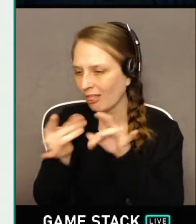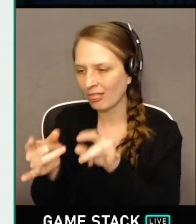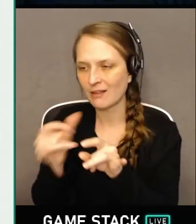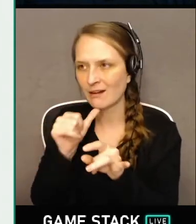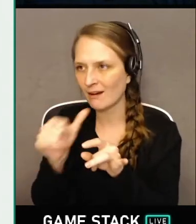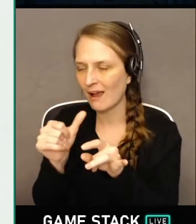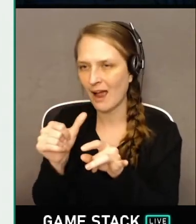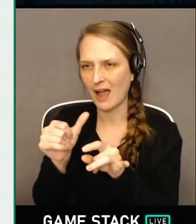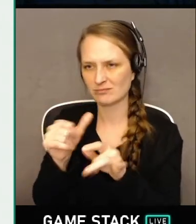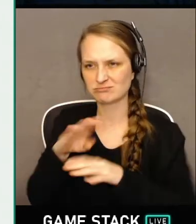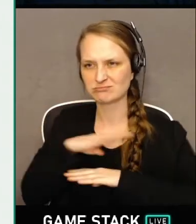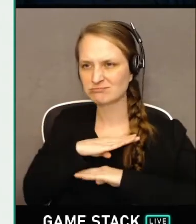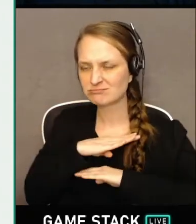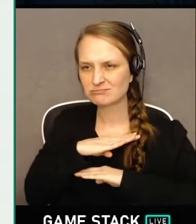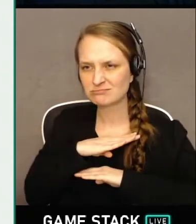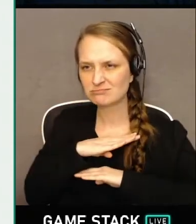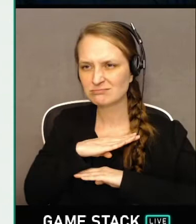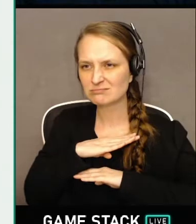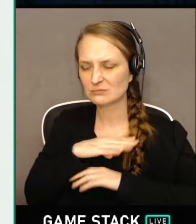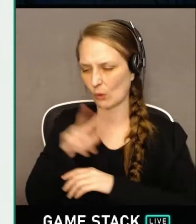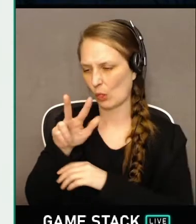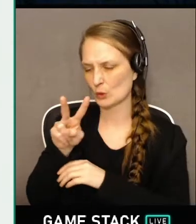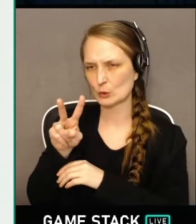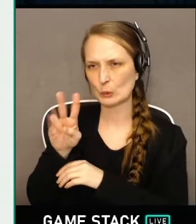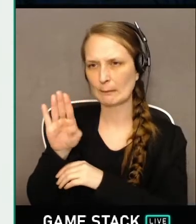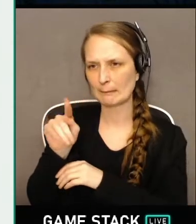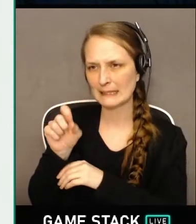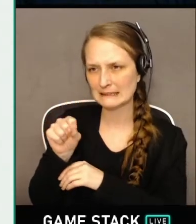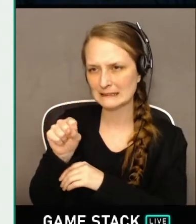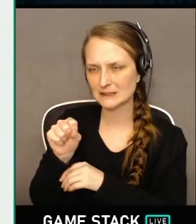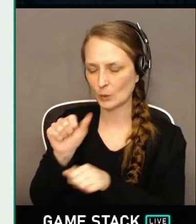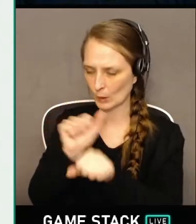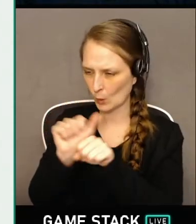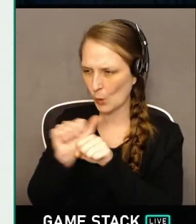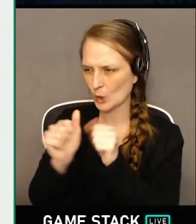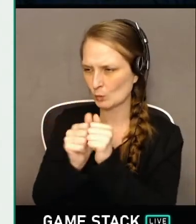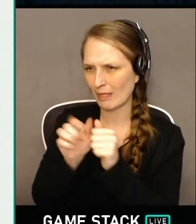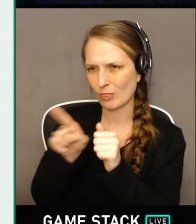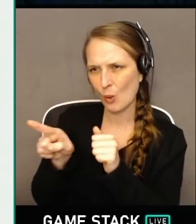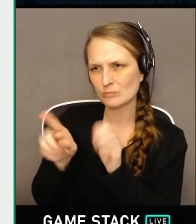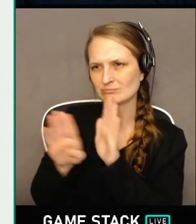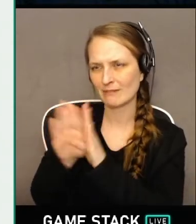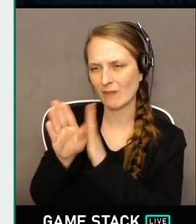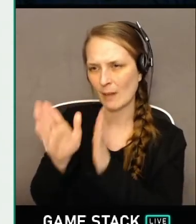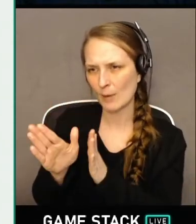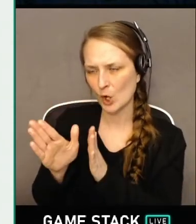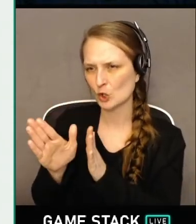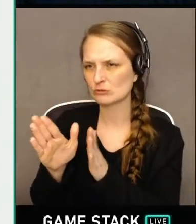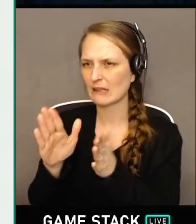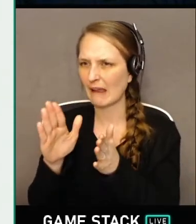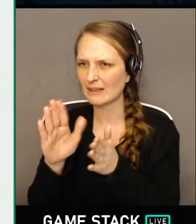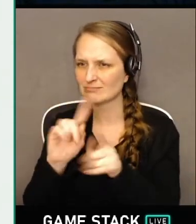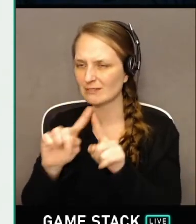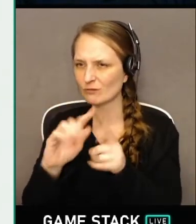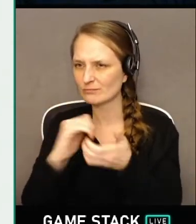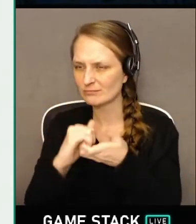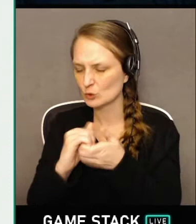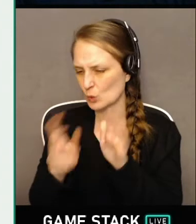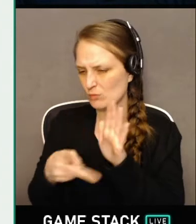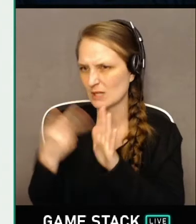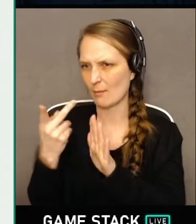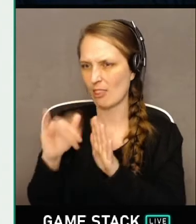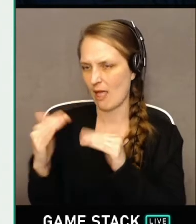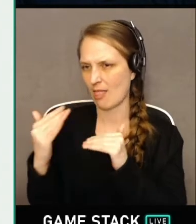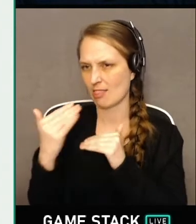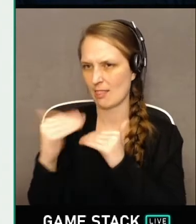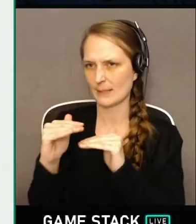data exceeded 32 bits. We work with developers and hardware vendors to double that limit and maximize its